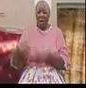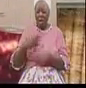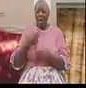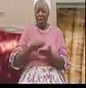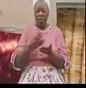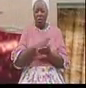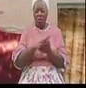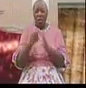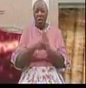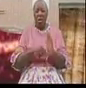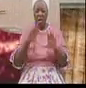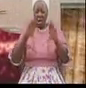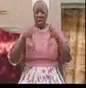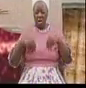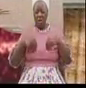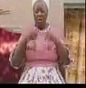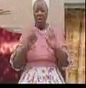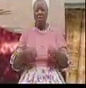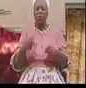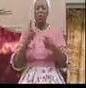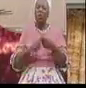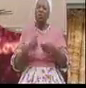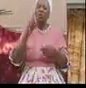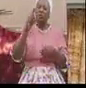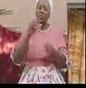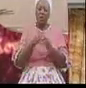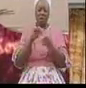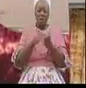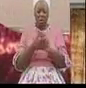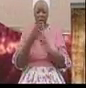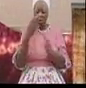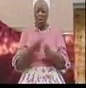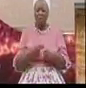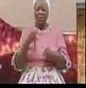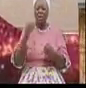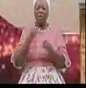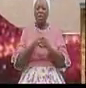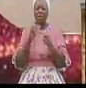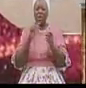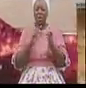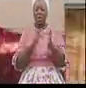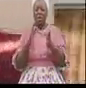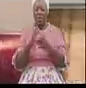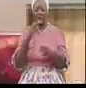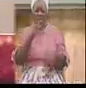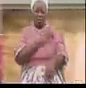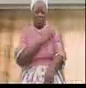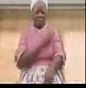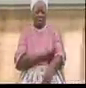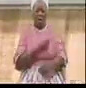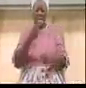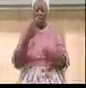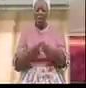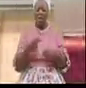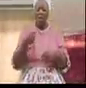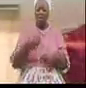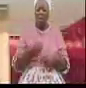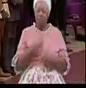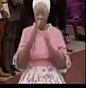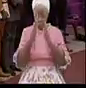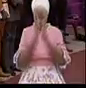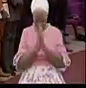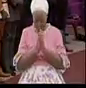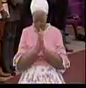holiness acceptable unto you. In Jesus' mighty name we